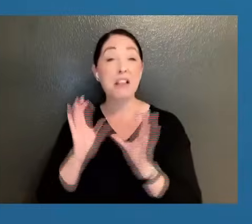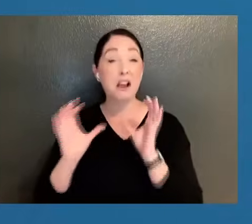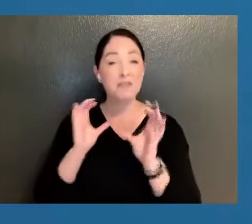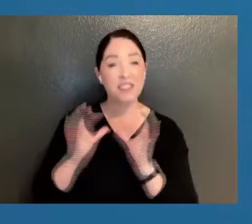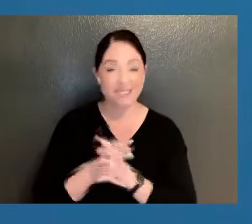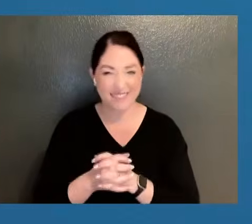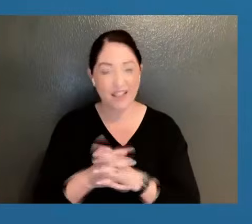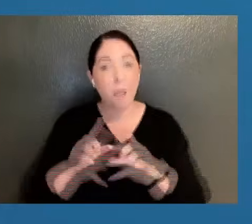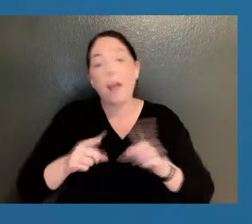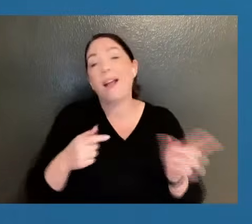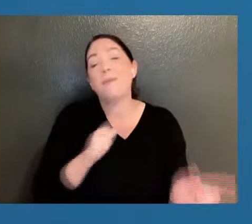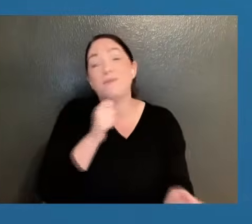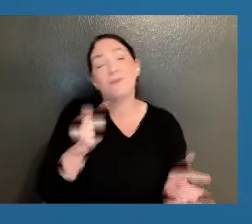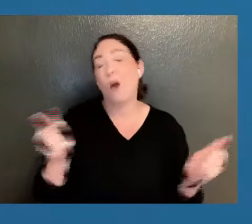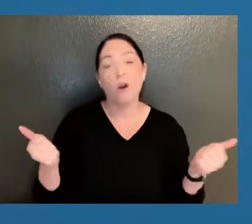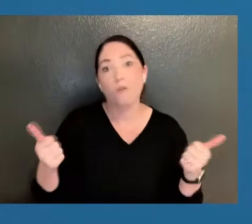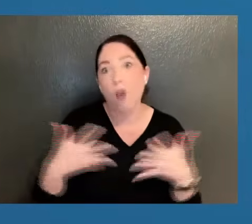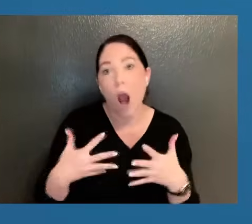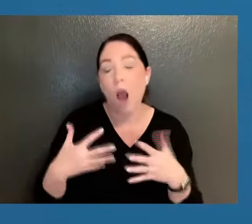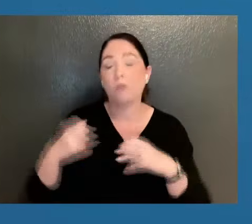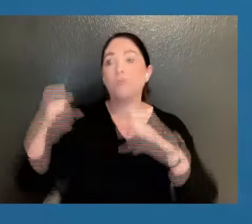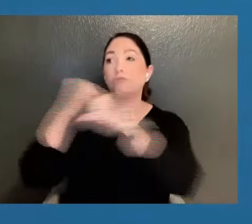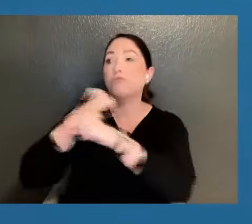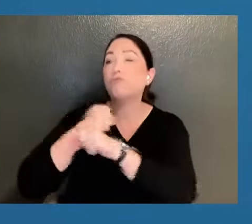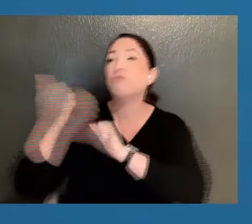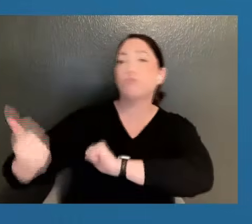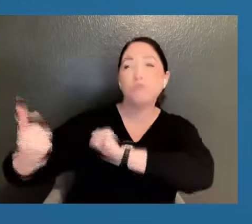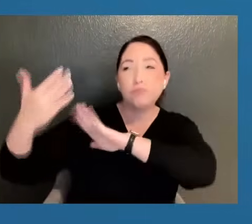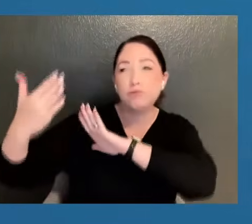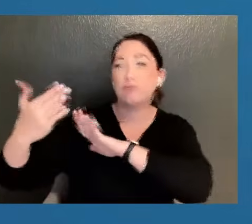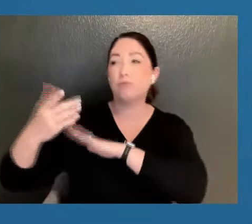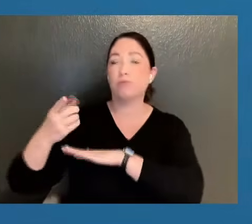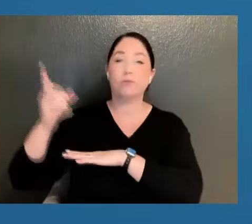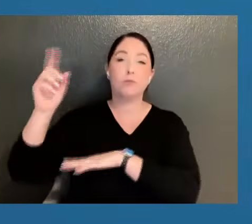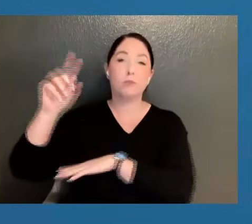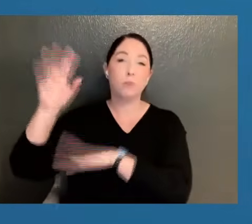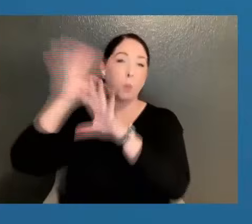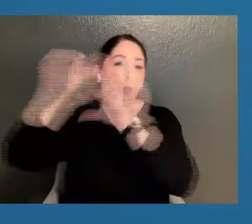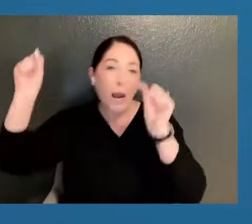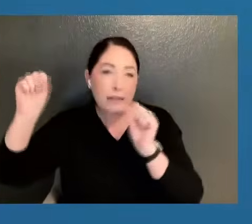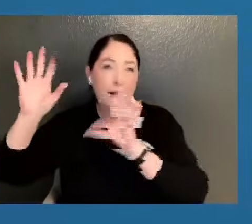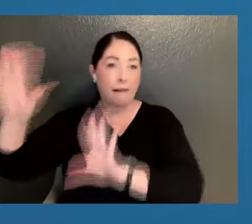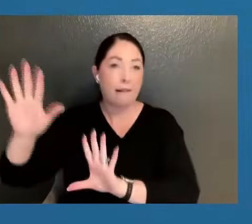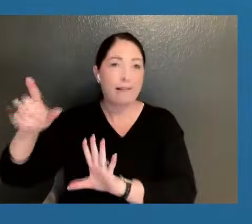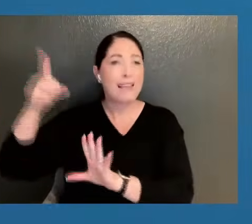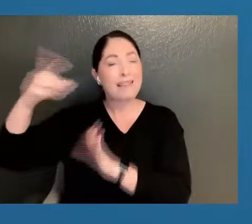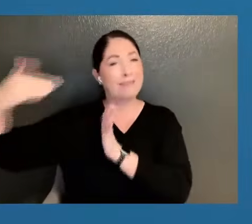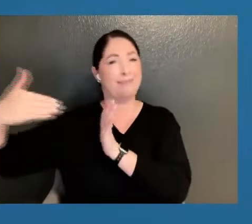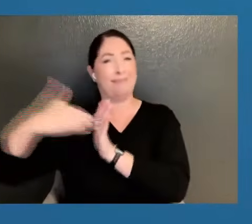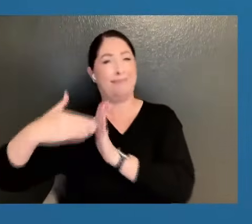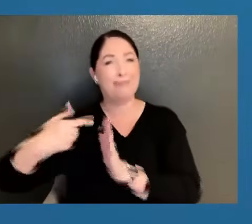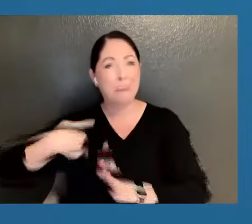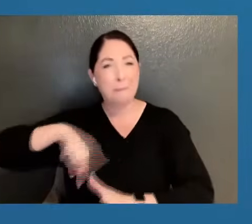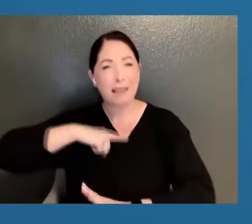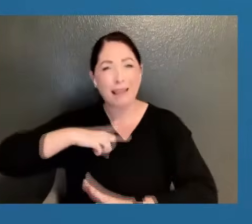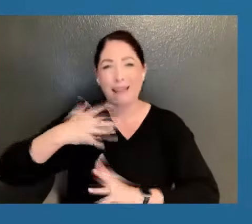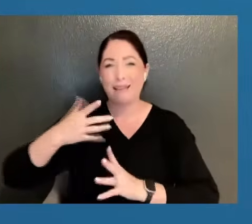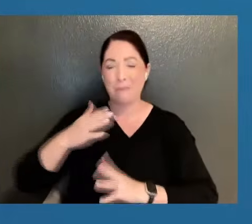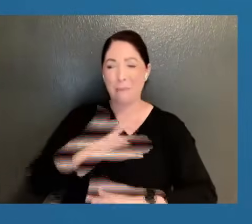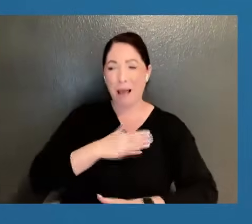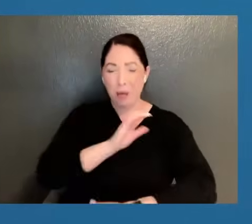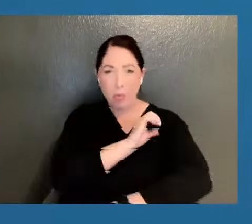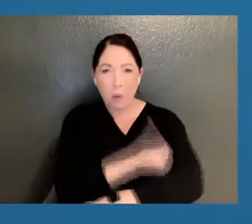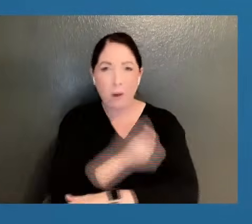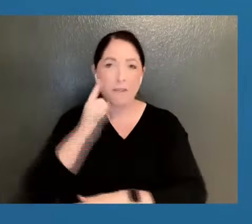not afraid of taking on the fight with him or anybody else who attacks our authority as a state and a city to implement a